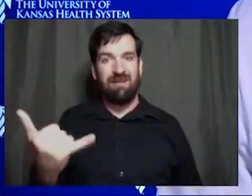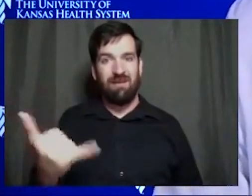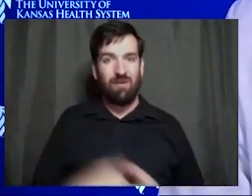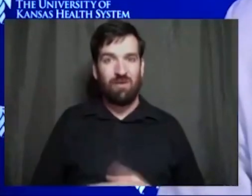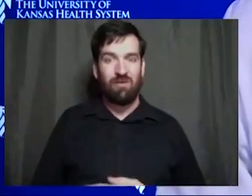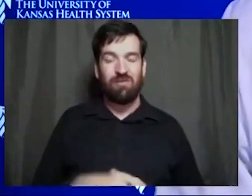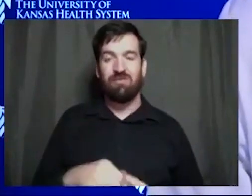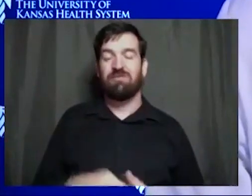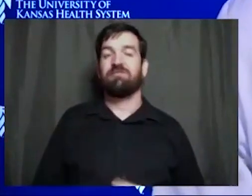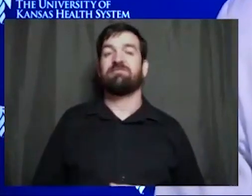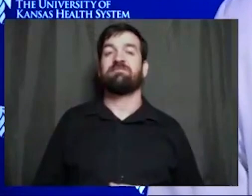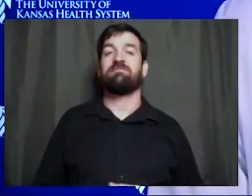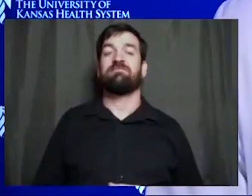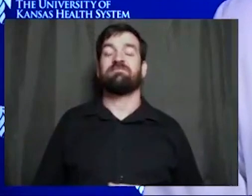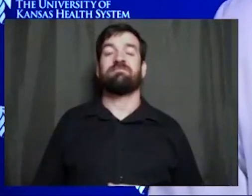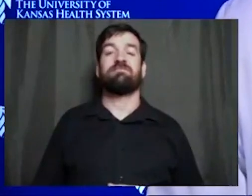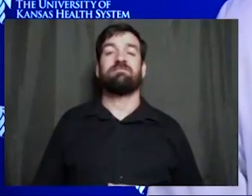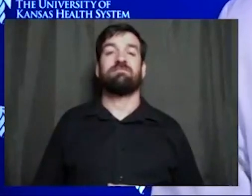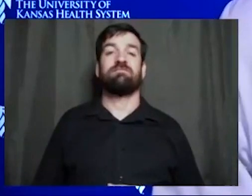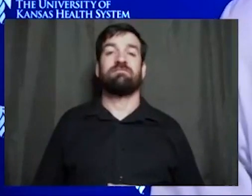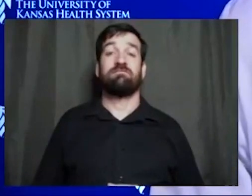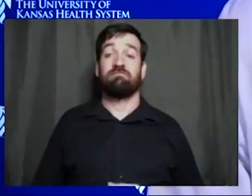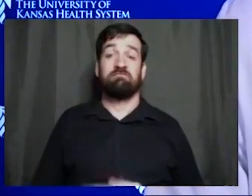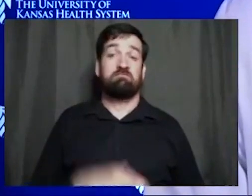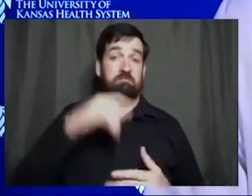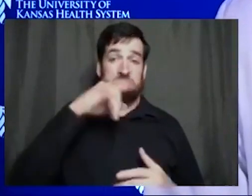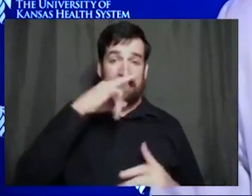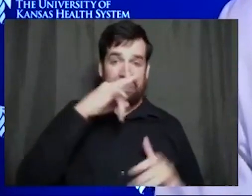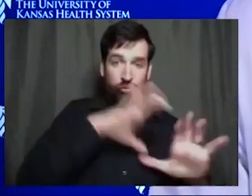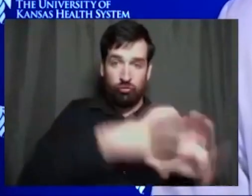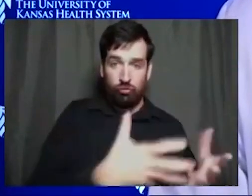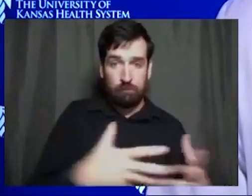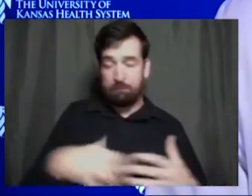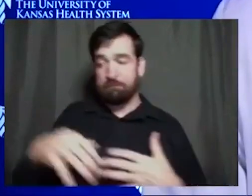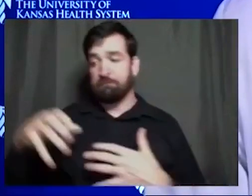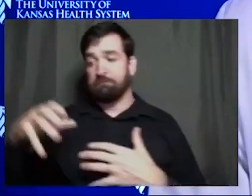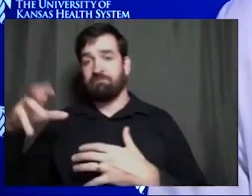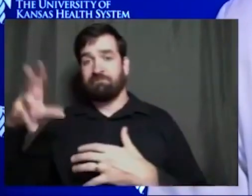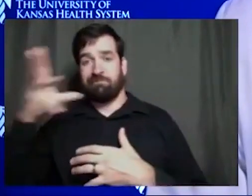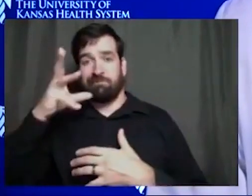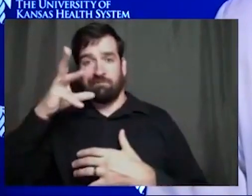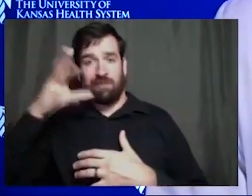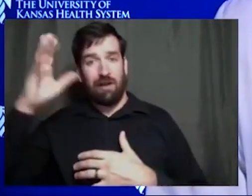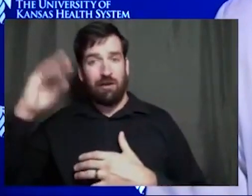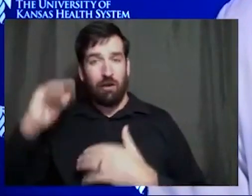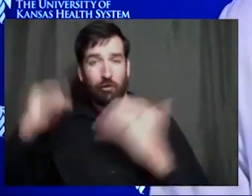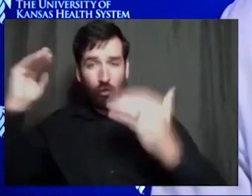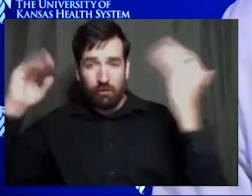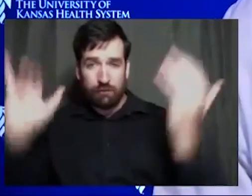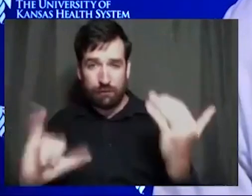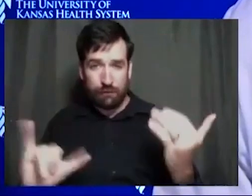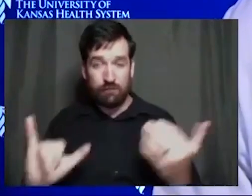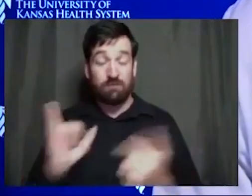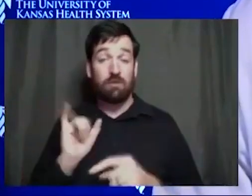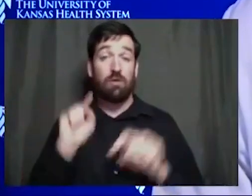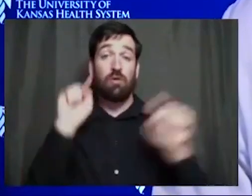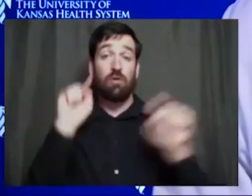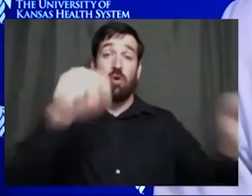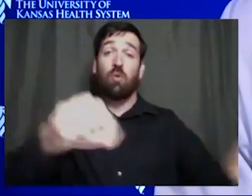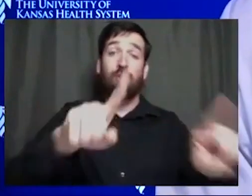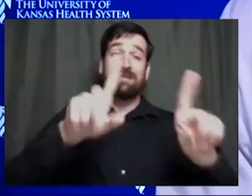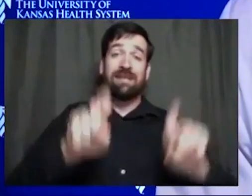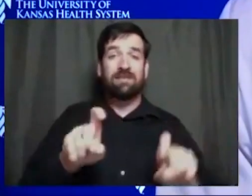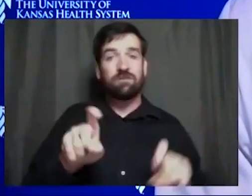the population, pediatric population, adult population. Going to get tested, you should wait for that